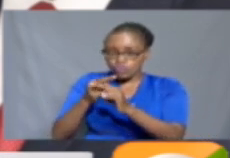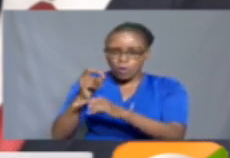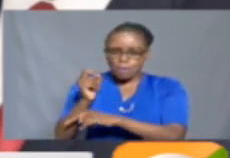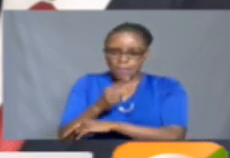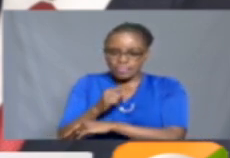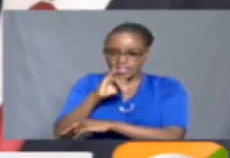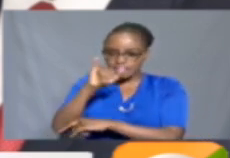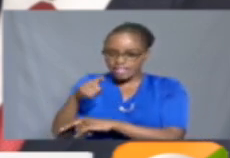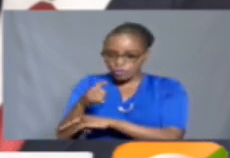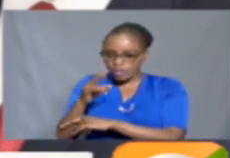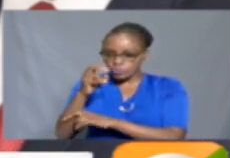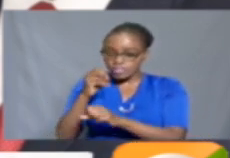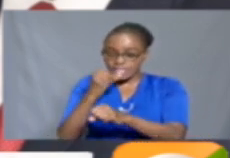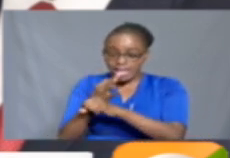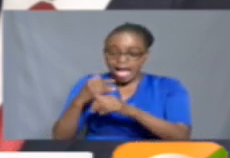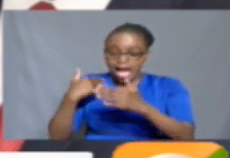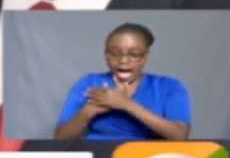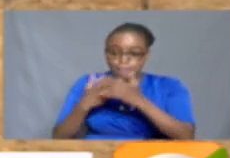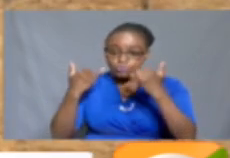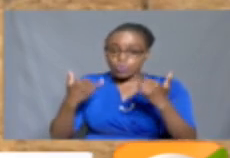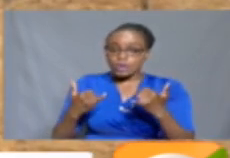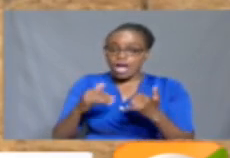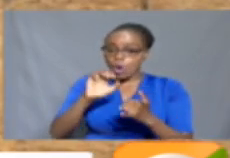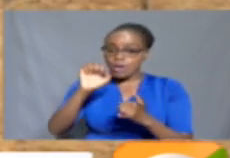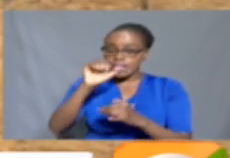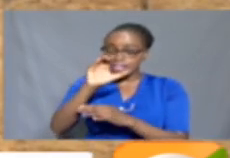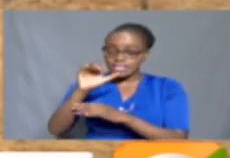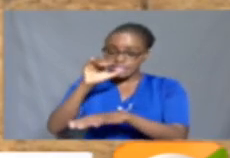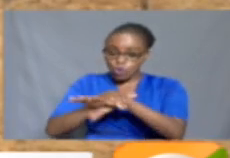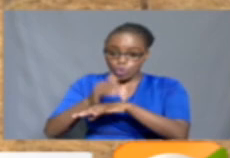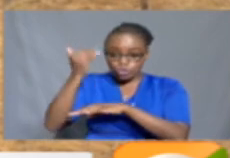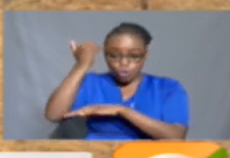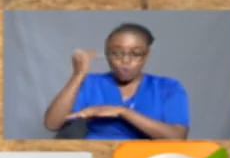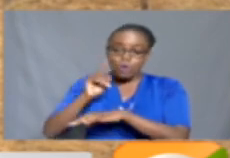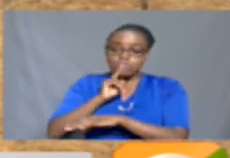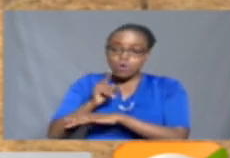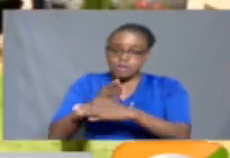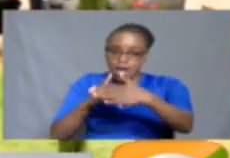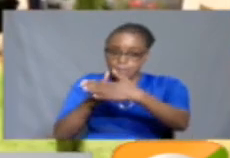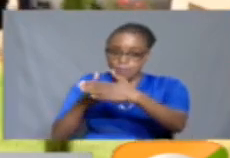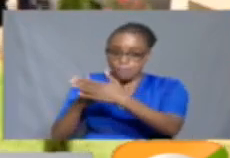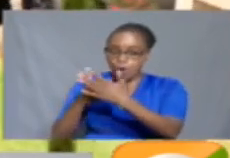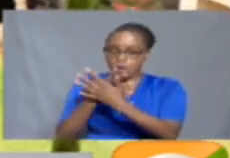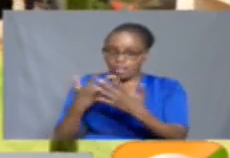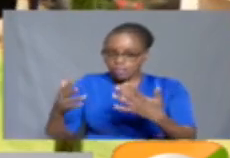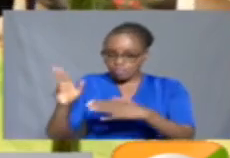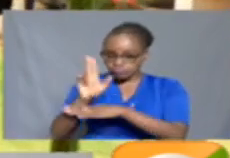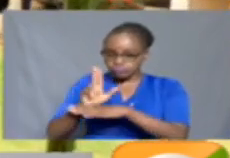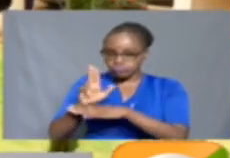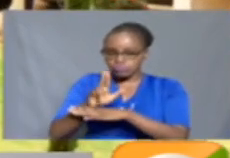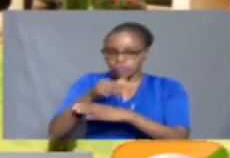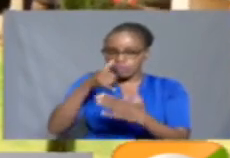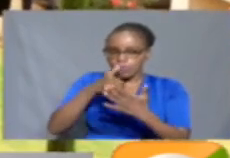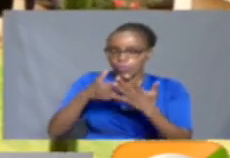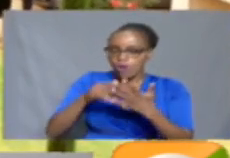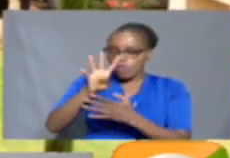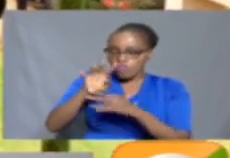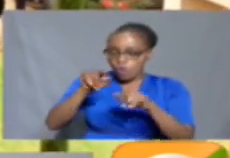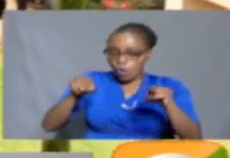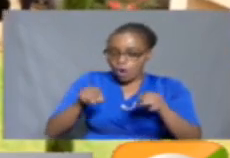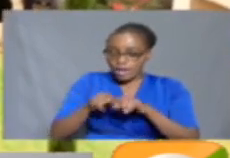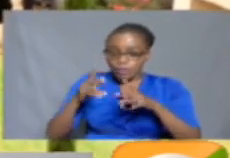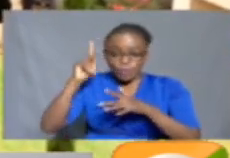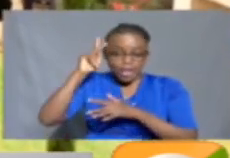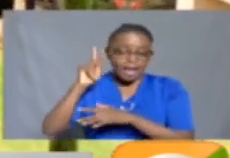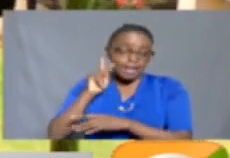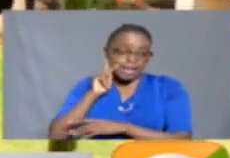January 2013 until this month. EACC also got court orders freezing properties belonging to the governor, among them 4 pieces of land in